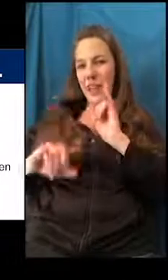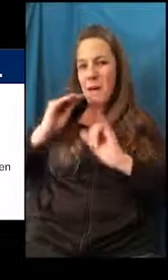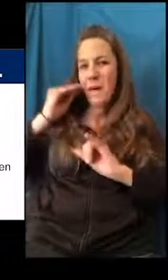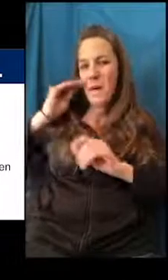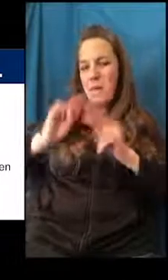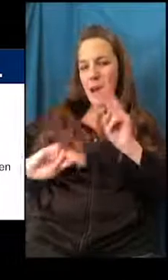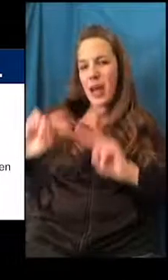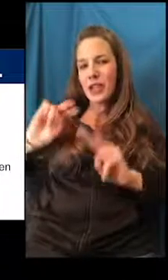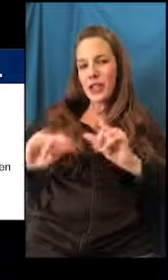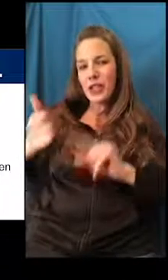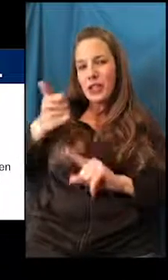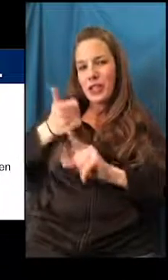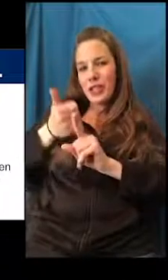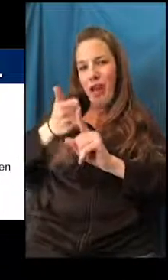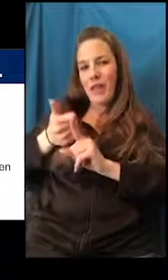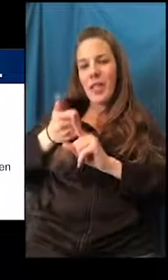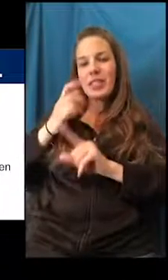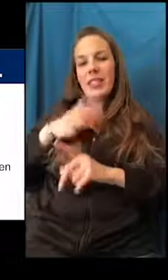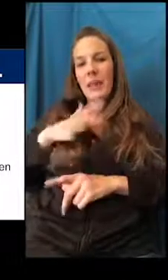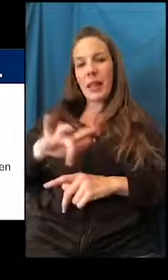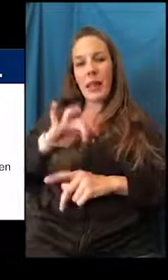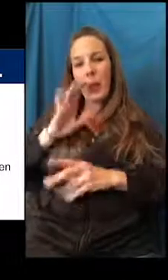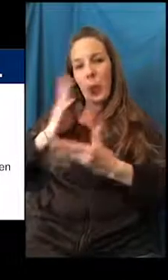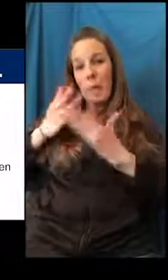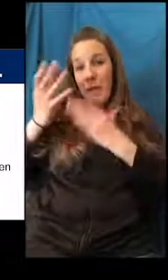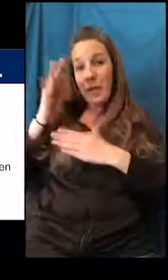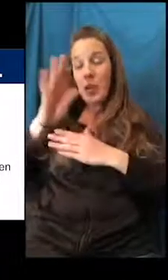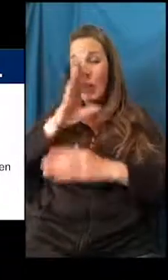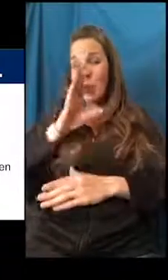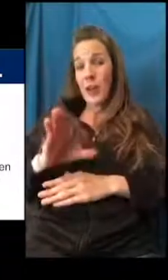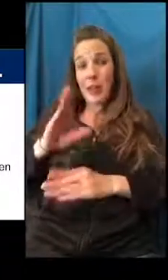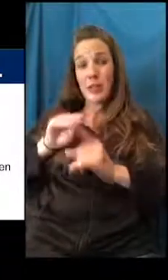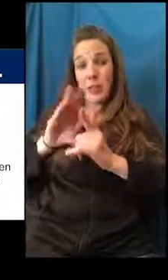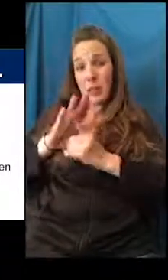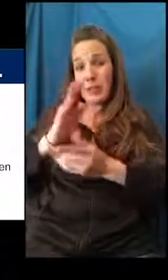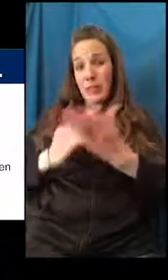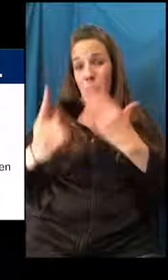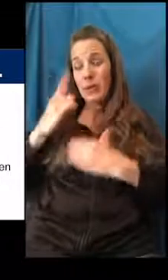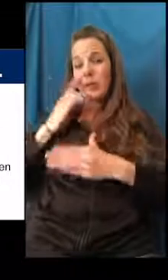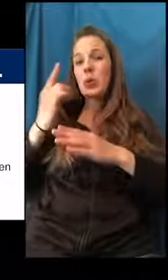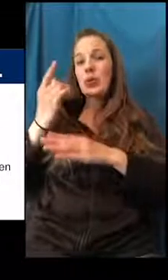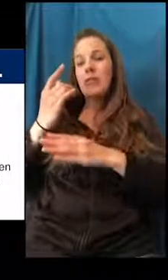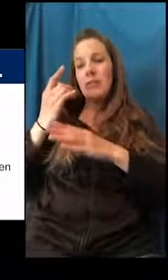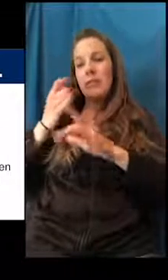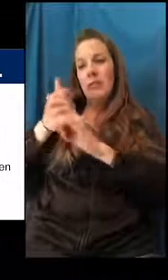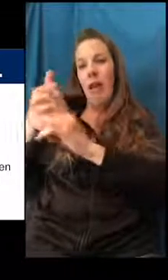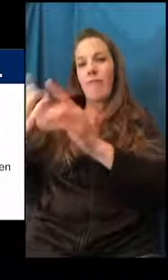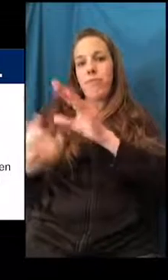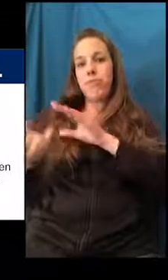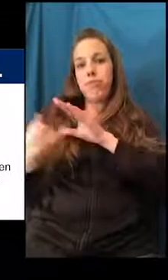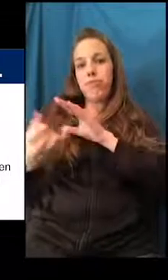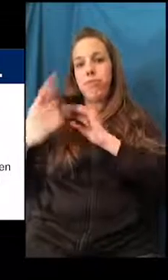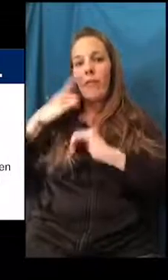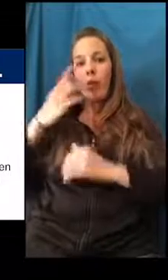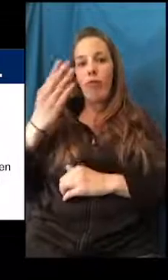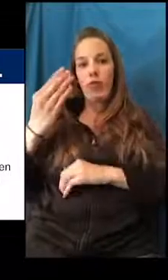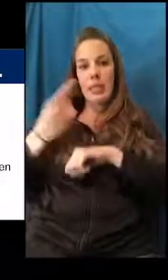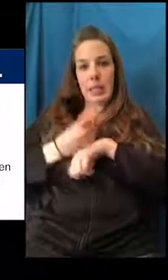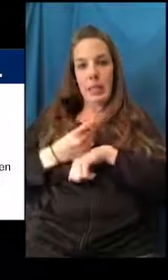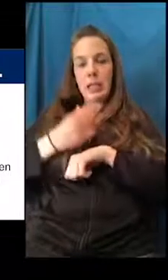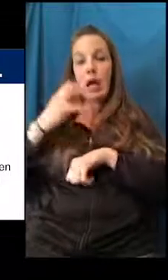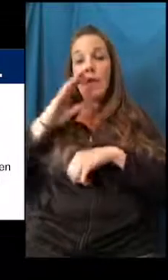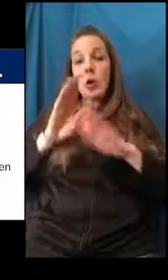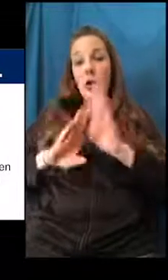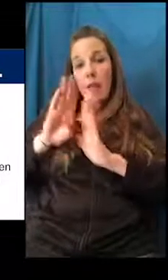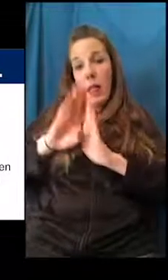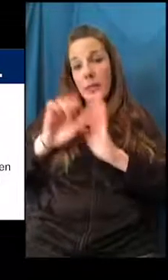and typically the recommendations, if you've had a direct exposure to someone, that you self-isolate for those 14 days. If you do develop any symptoms, fever, shortness